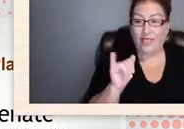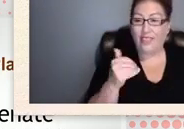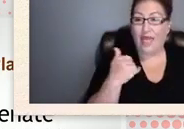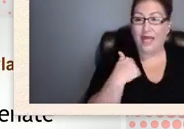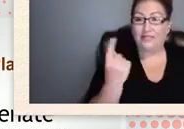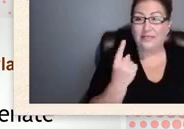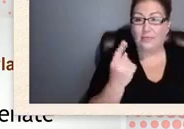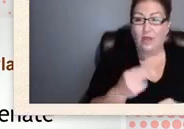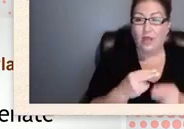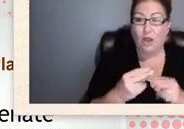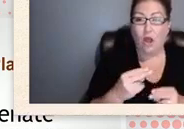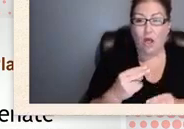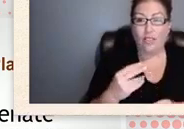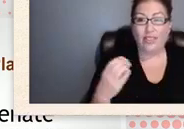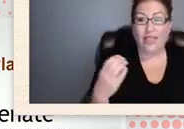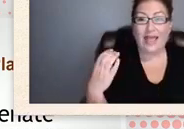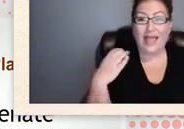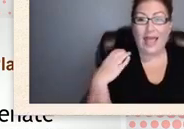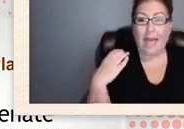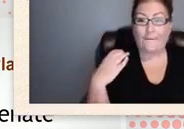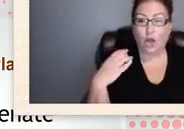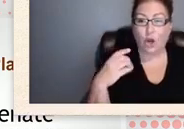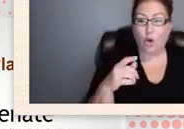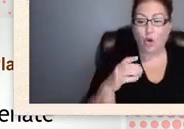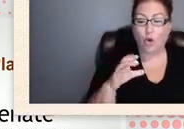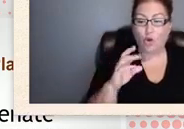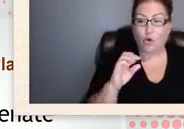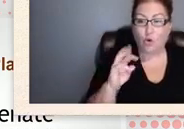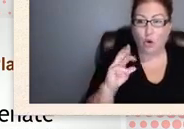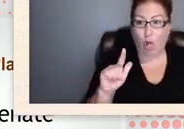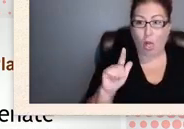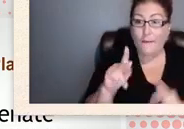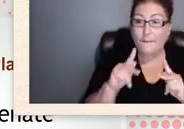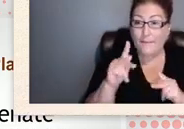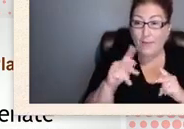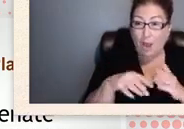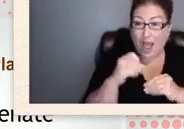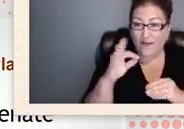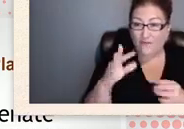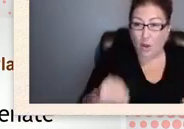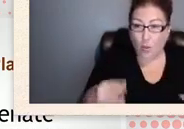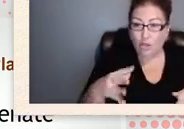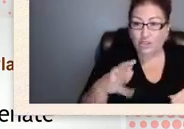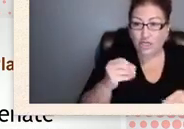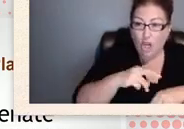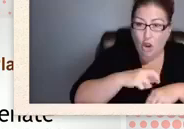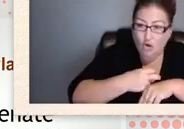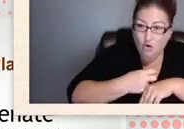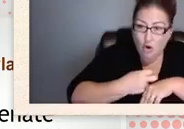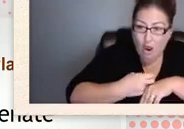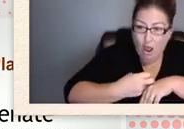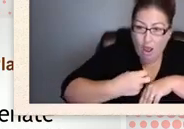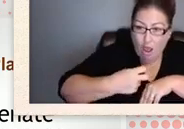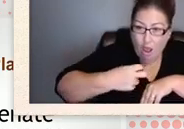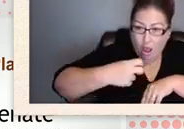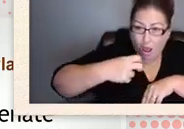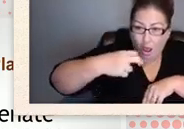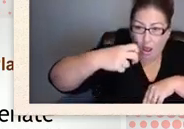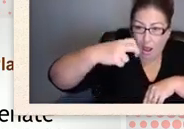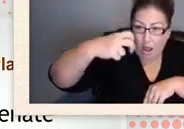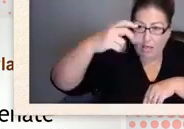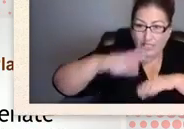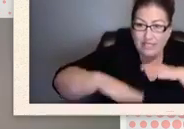the Capitol Crawl, where people got out of their wheelchairs and crawled up the steps of the Capitol with